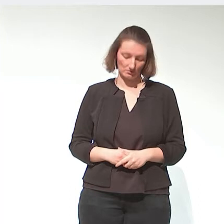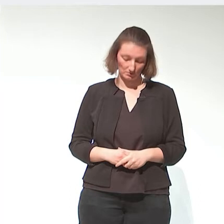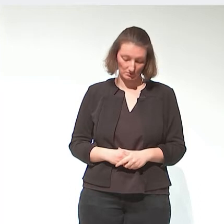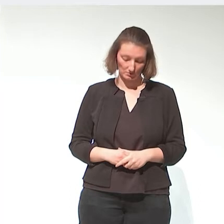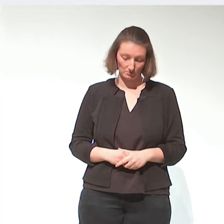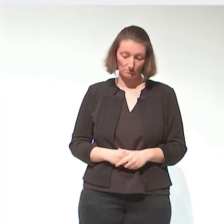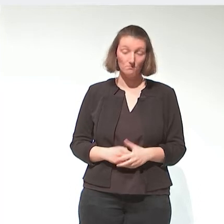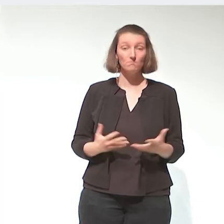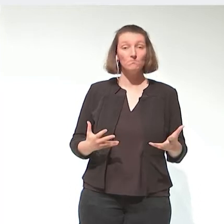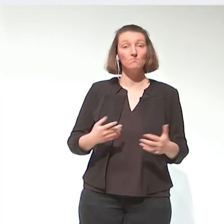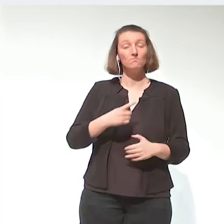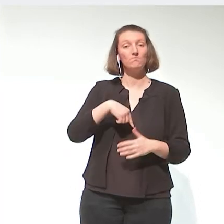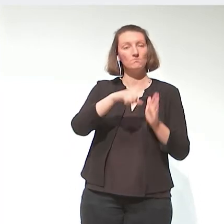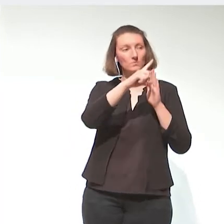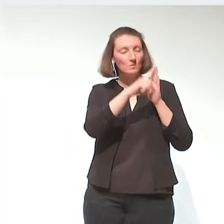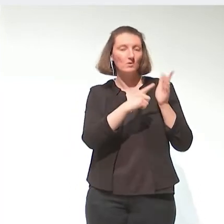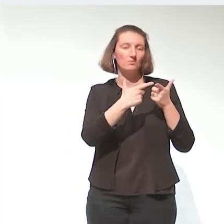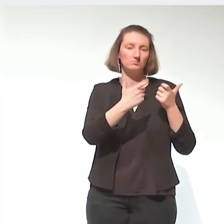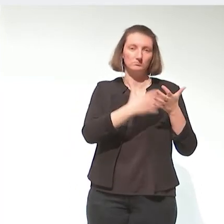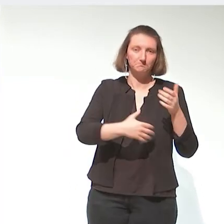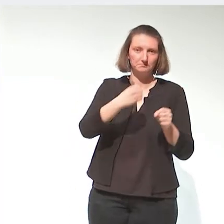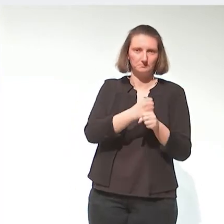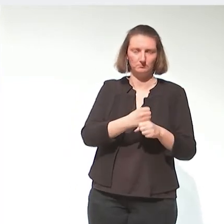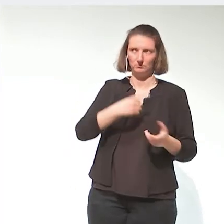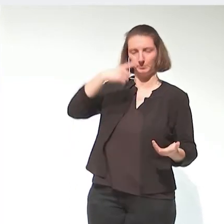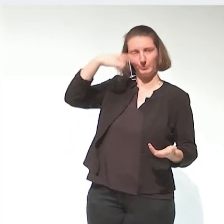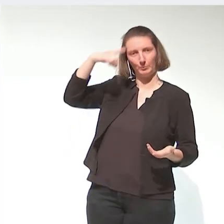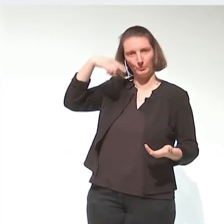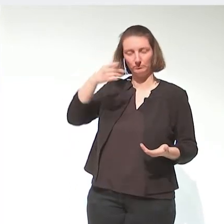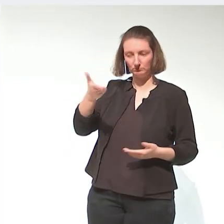disabled refugees. It is necessary to provide